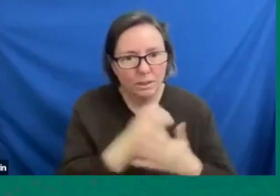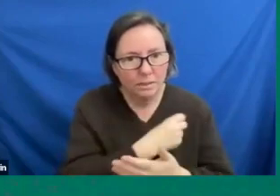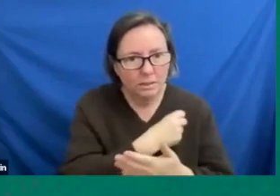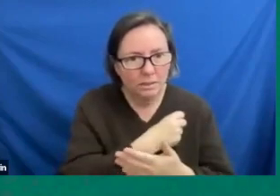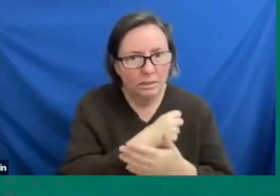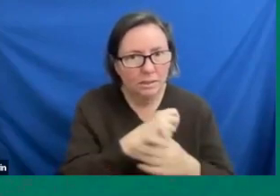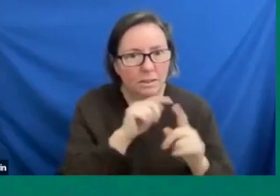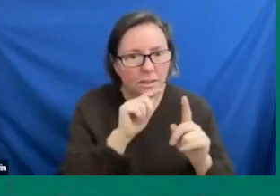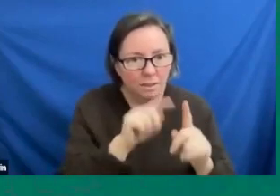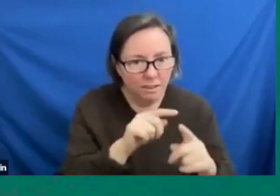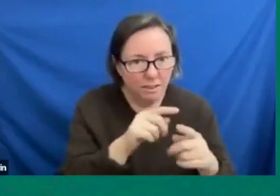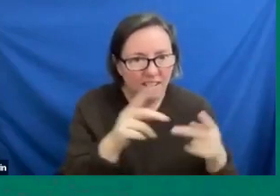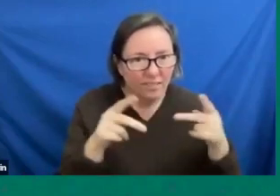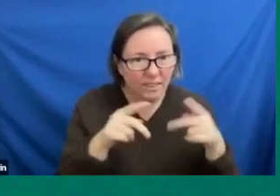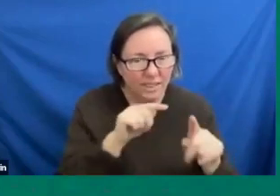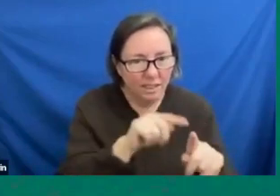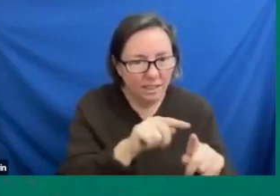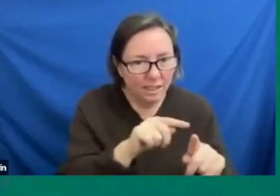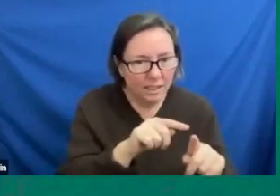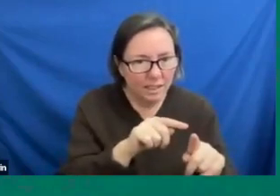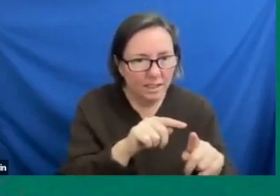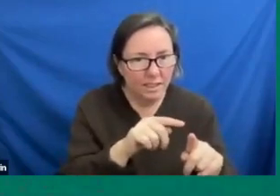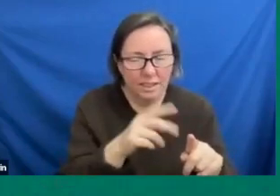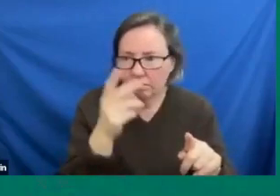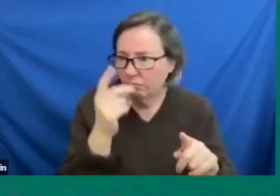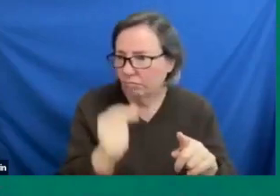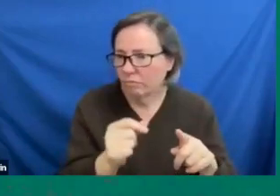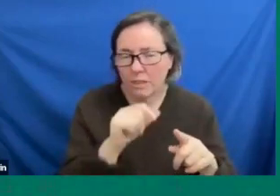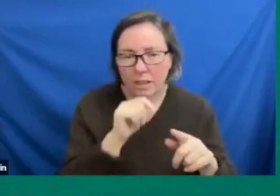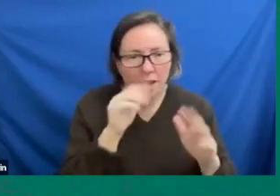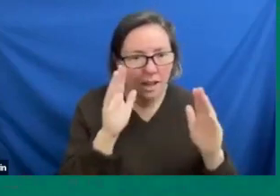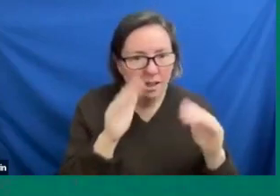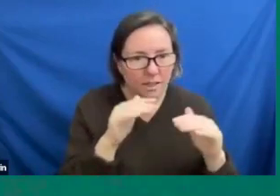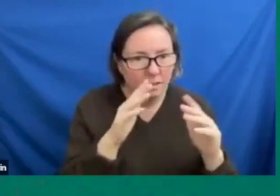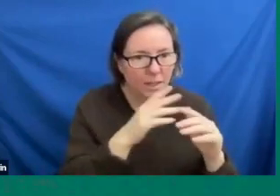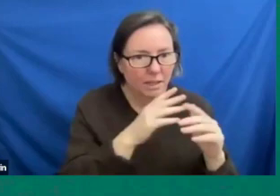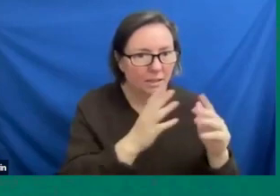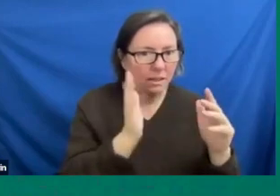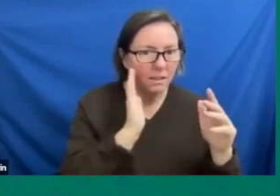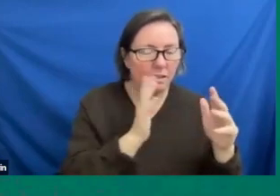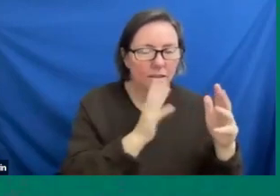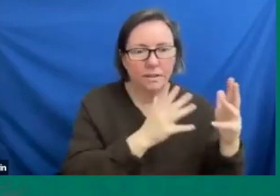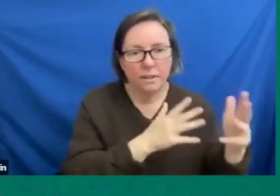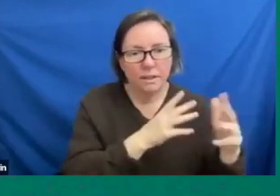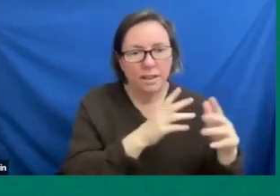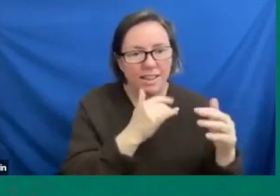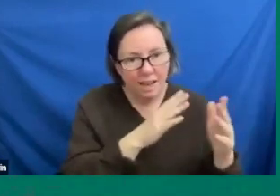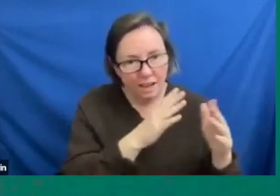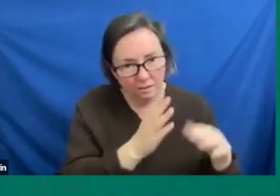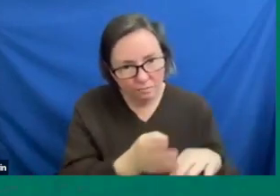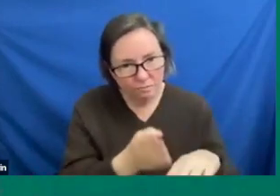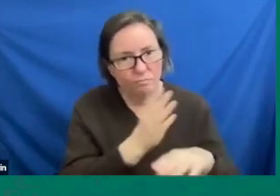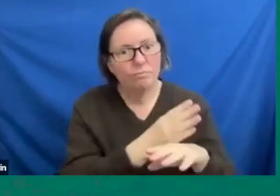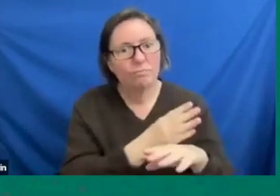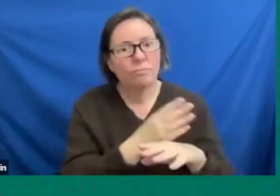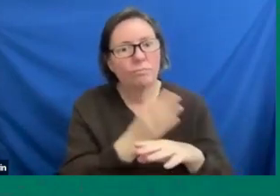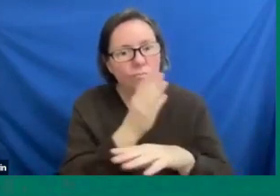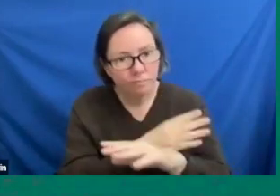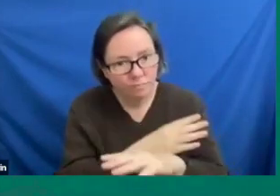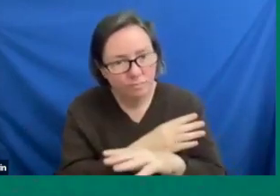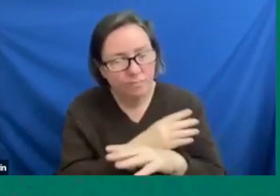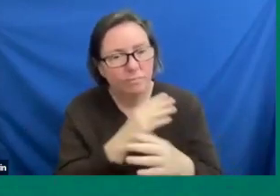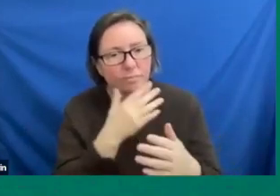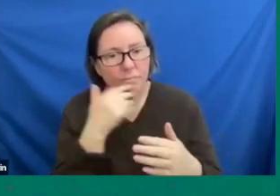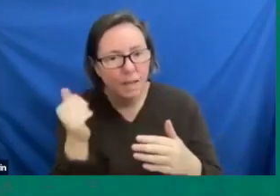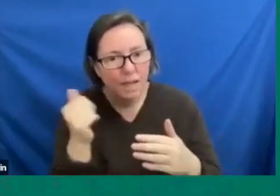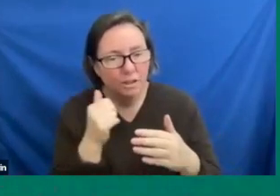this facility moving unexpectedly from A to B, and now from B to C, so that at the end